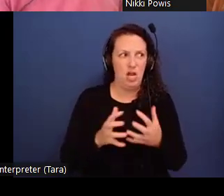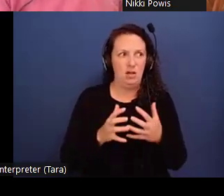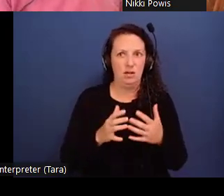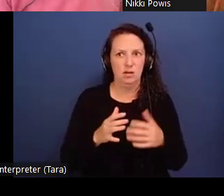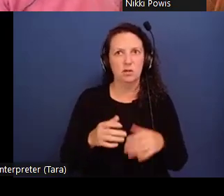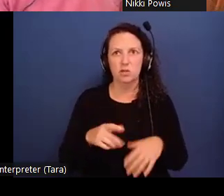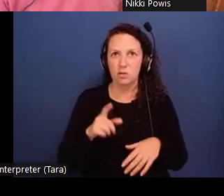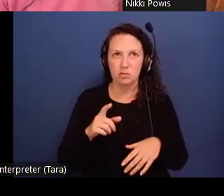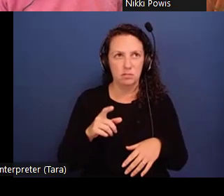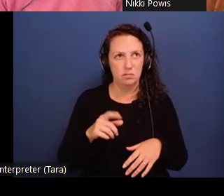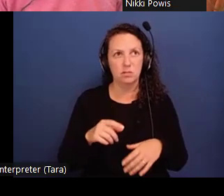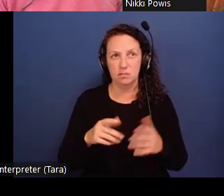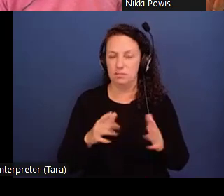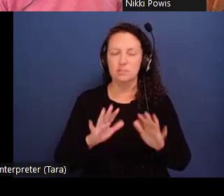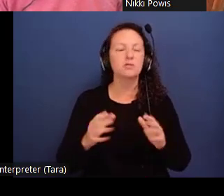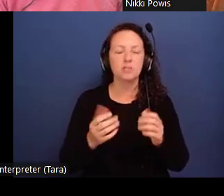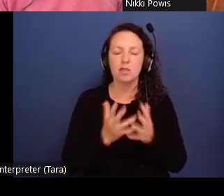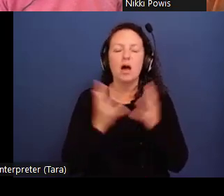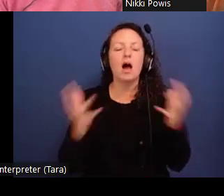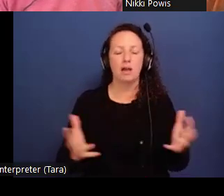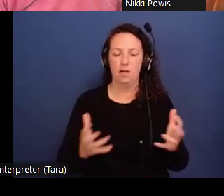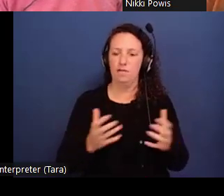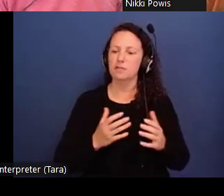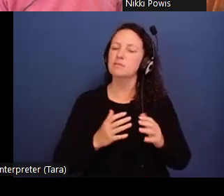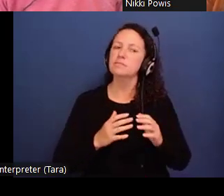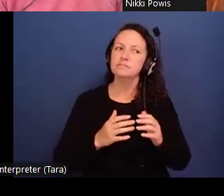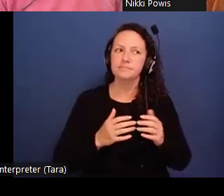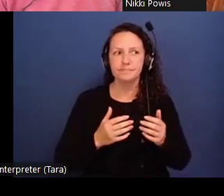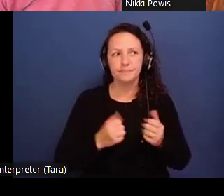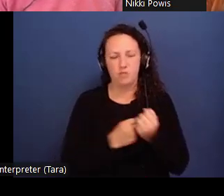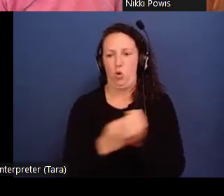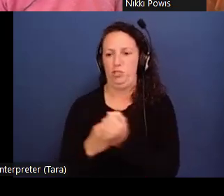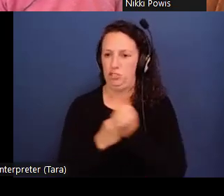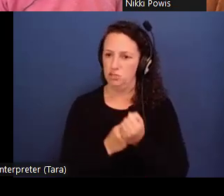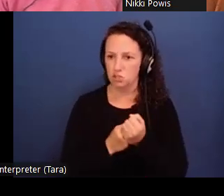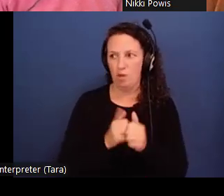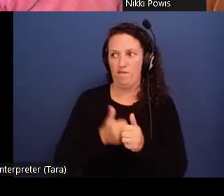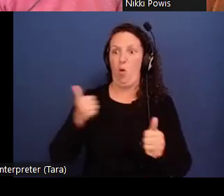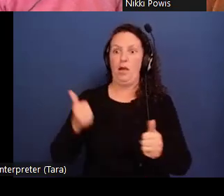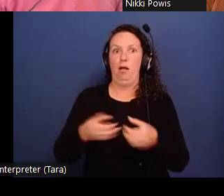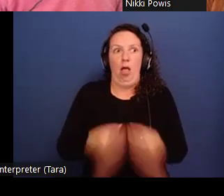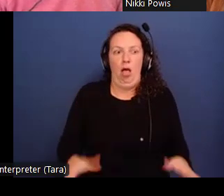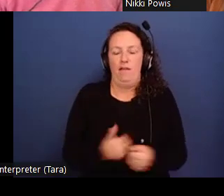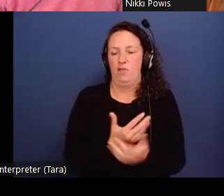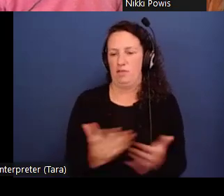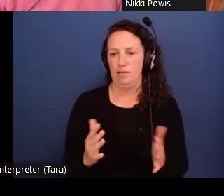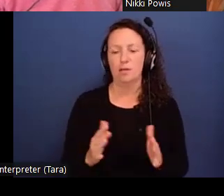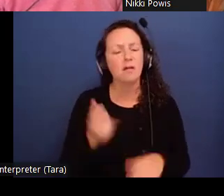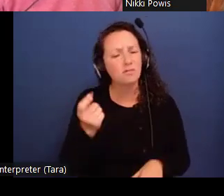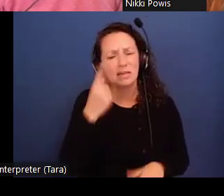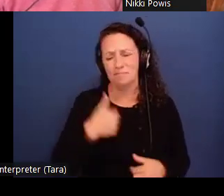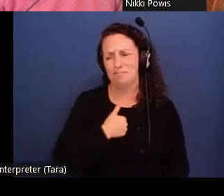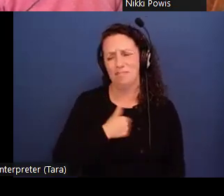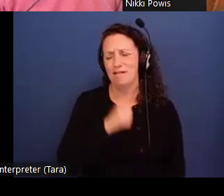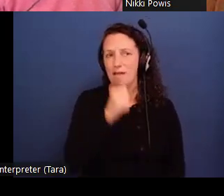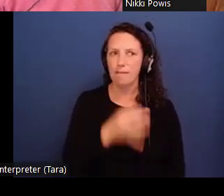in place for that. If that does happen, then I'm not the expert on insurance and where